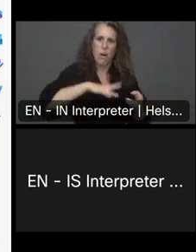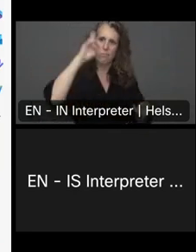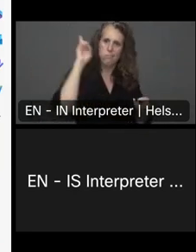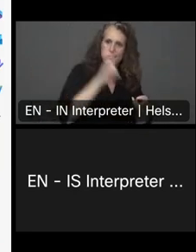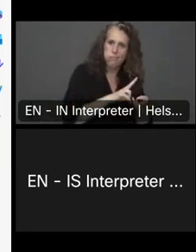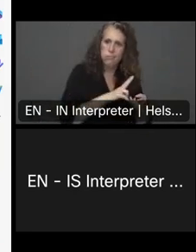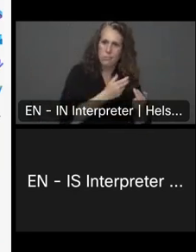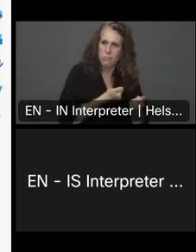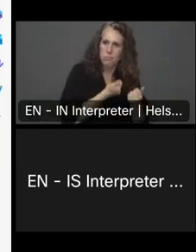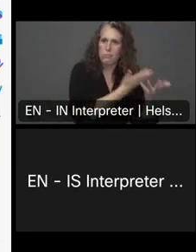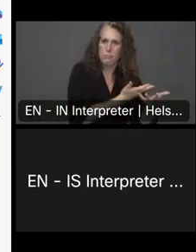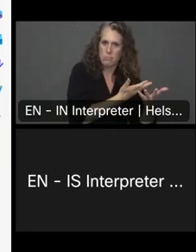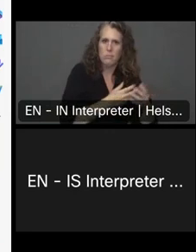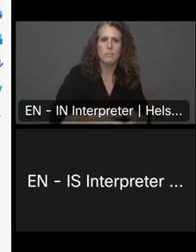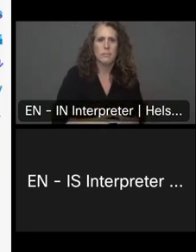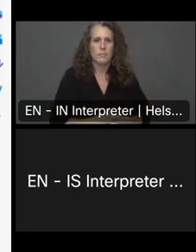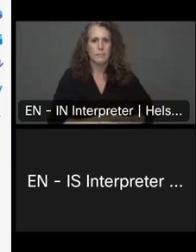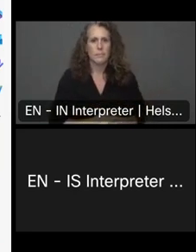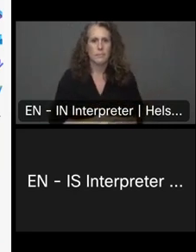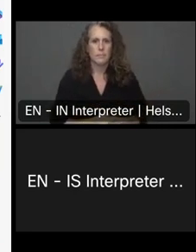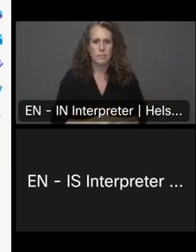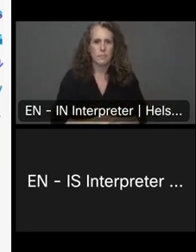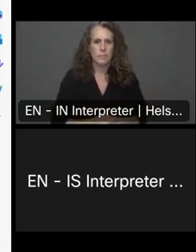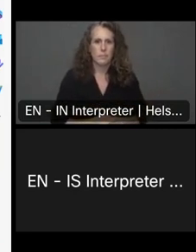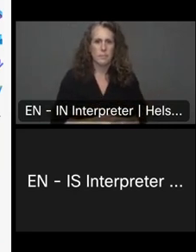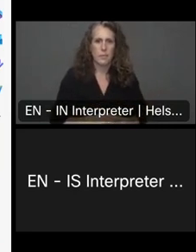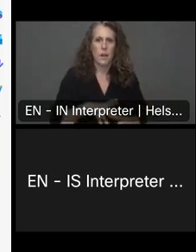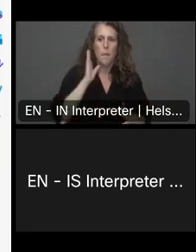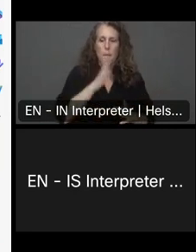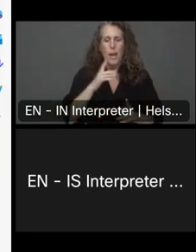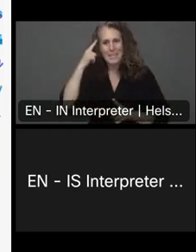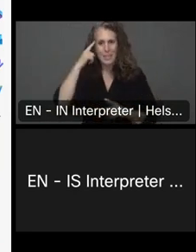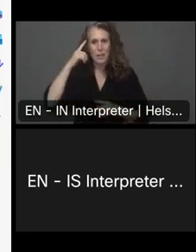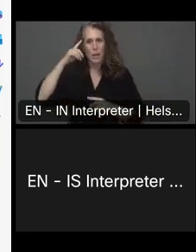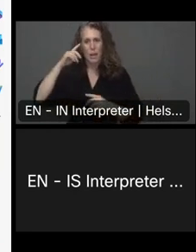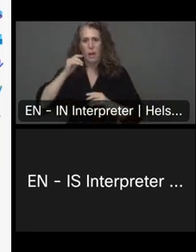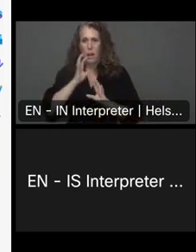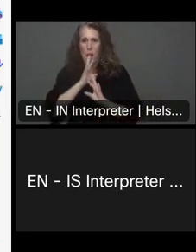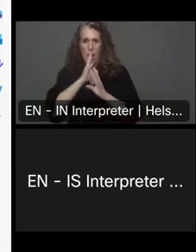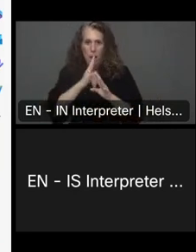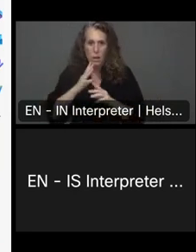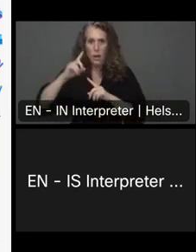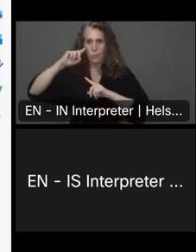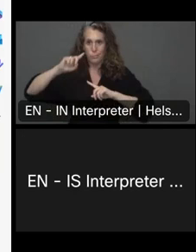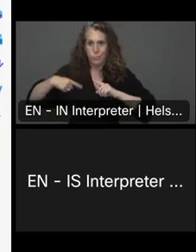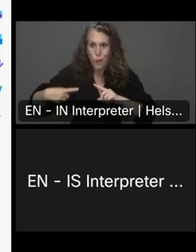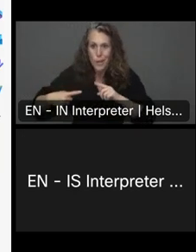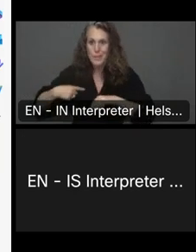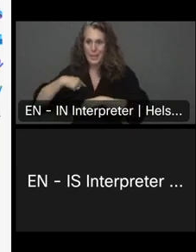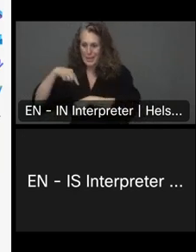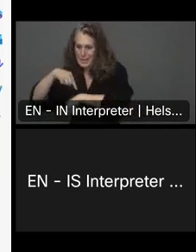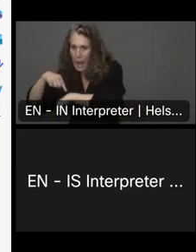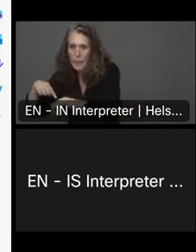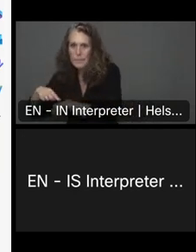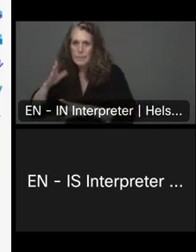in the addressee. The costs are related to articulation, processing, and time. If we have several ways of formulating something, the